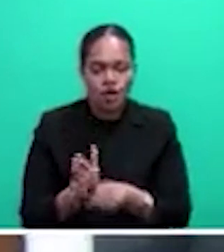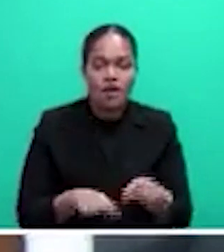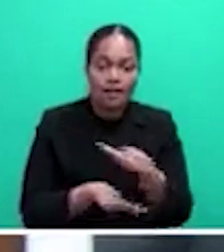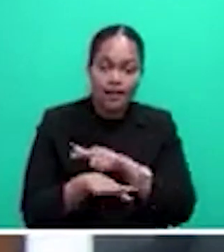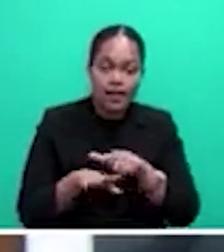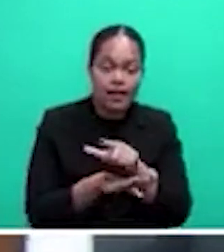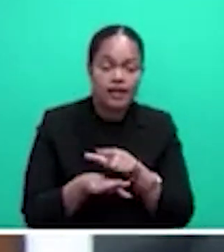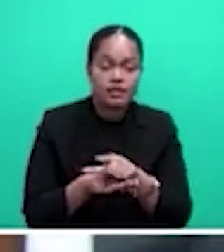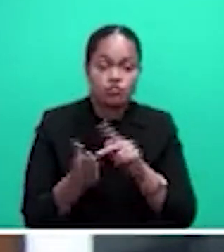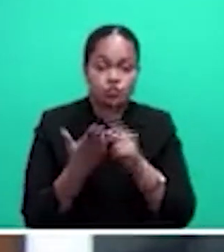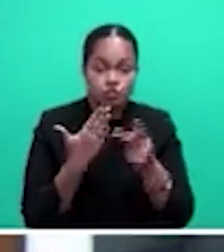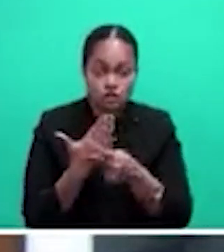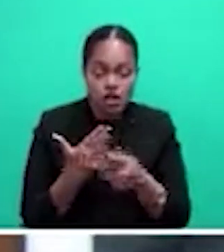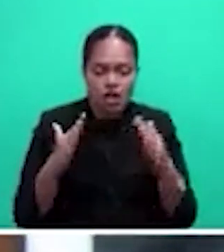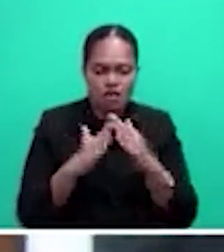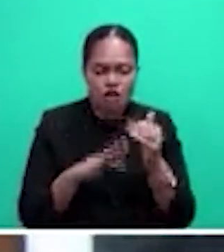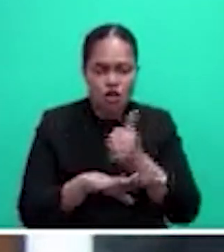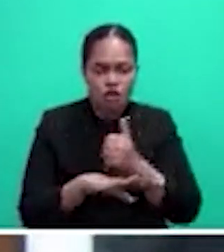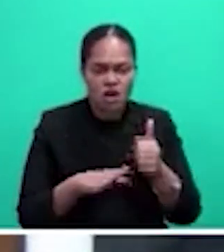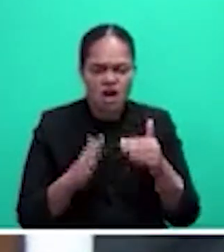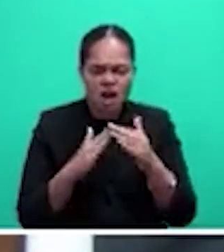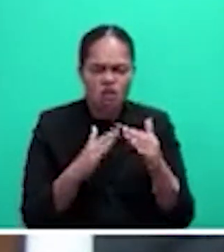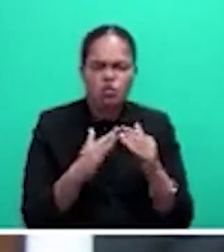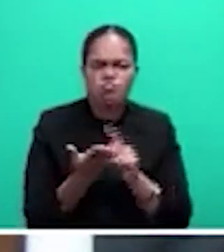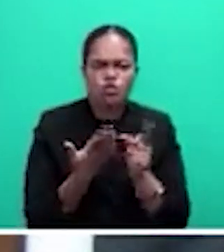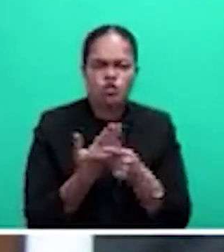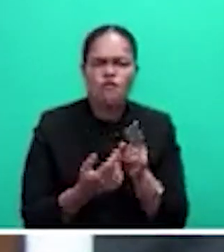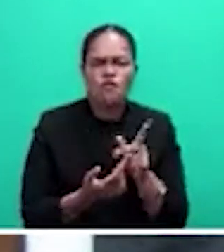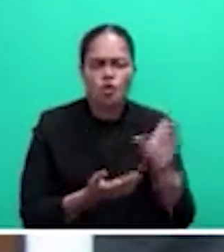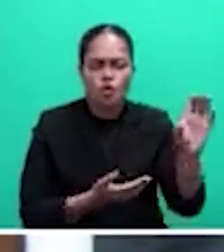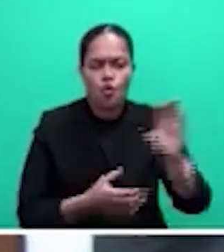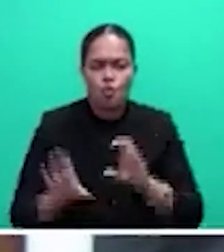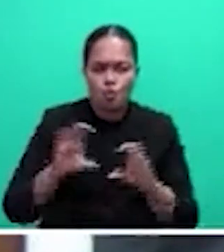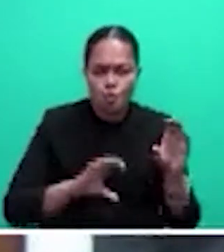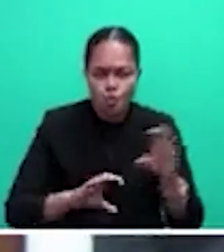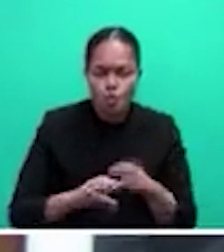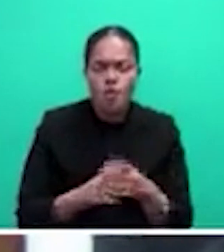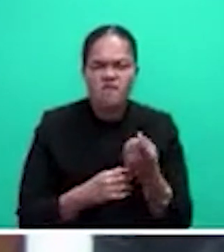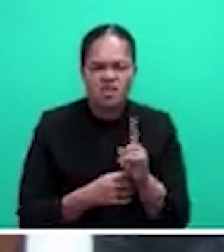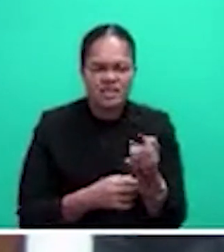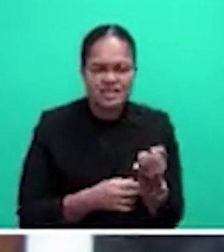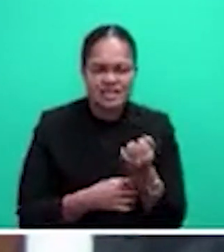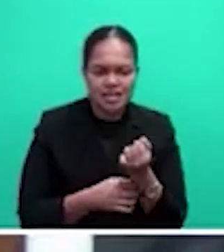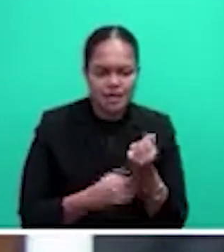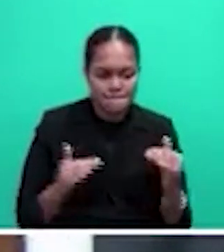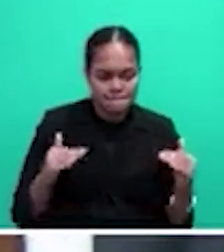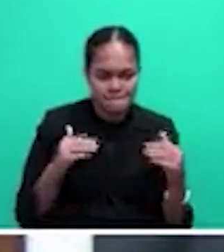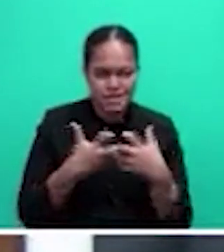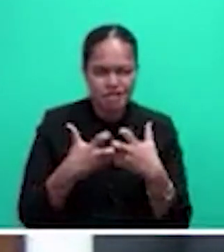development projects carried by Housing Authority provide housing projects for low and middle income earning